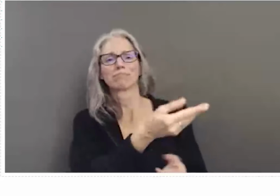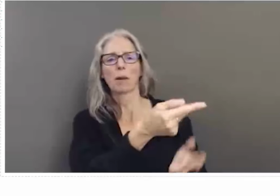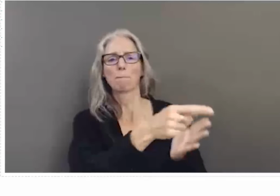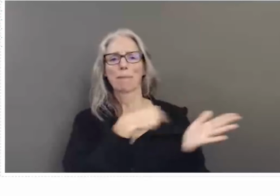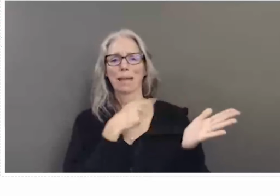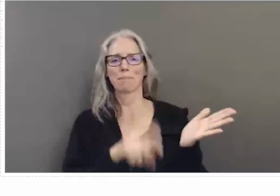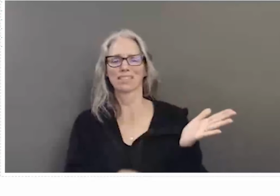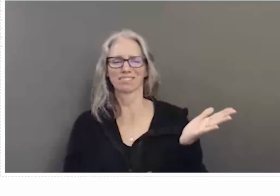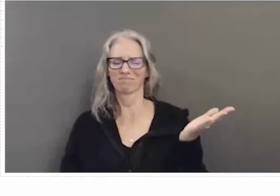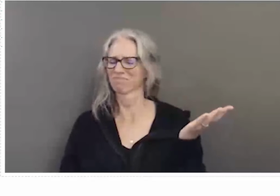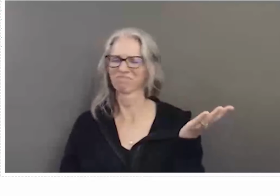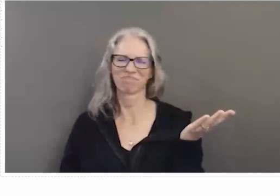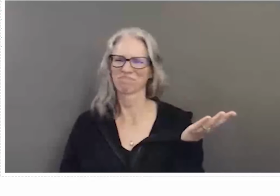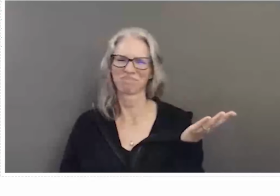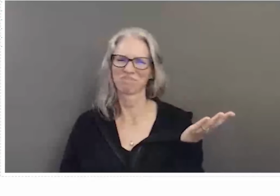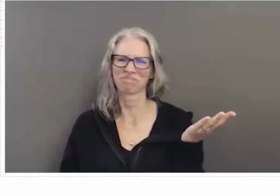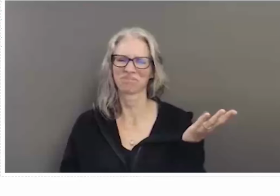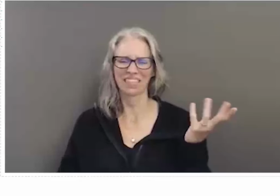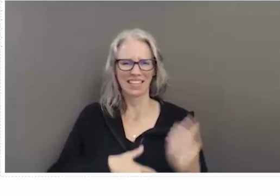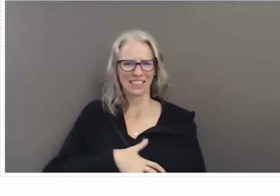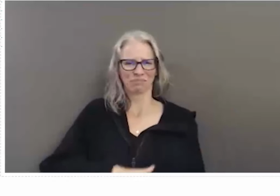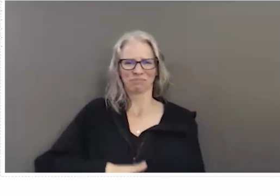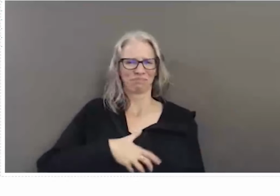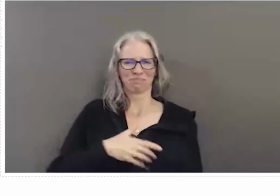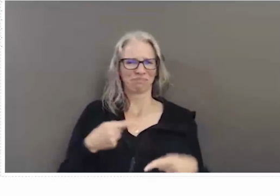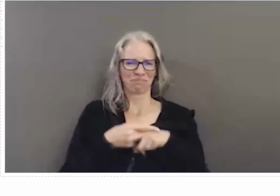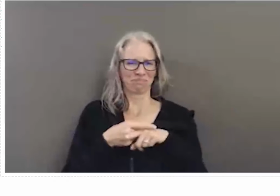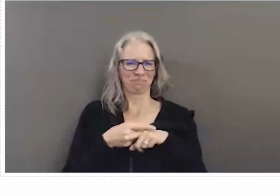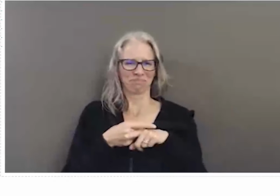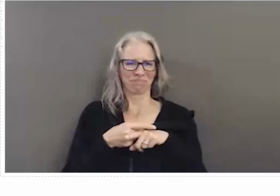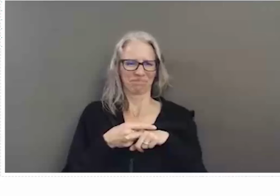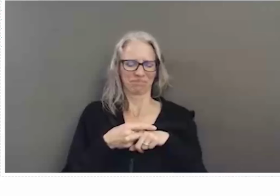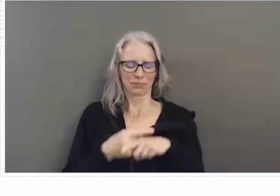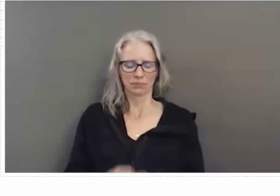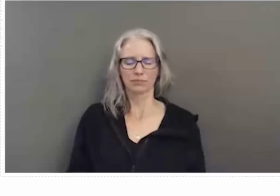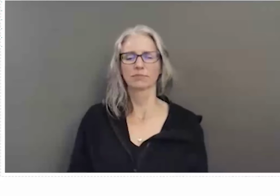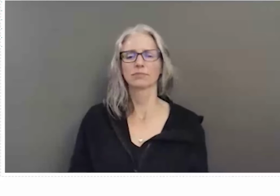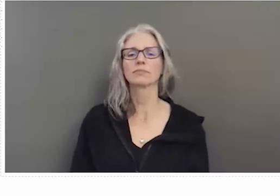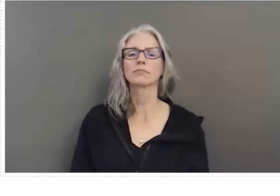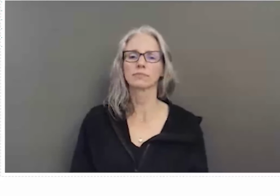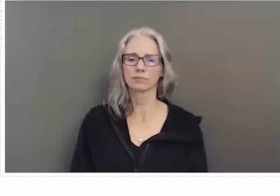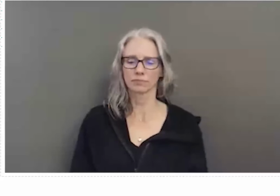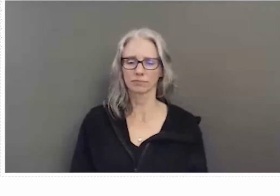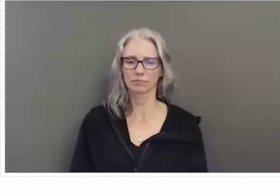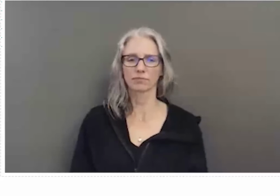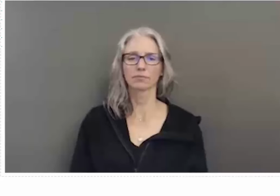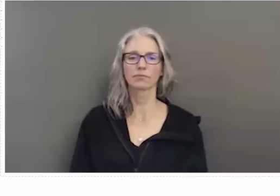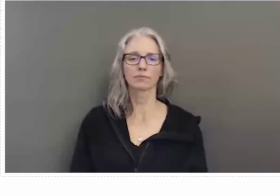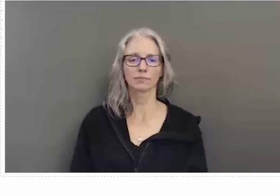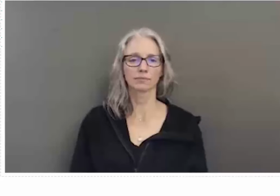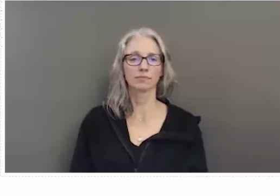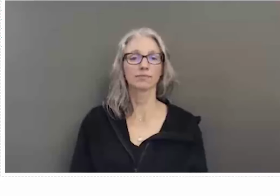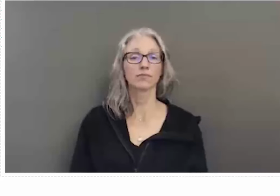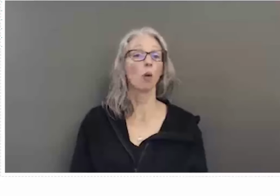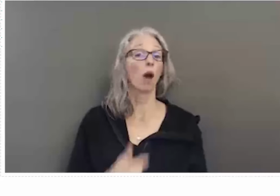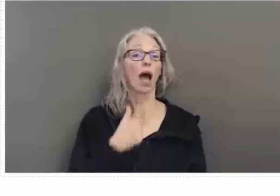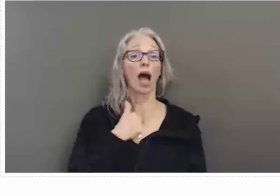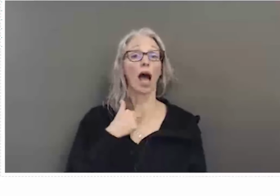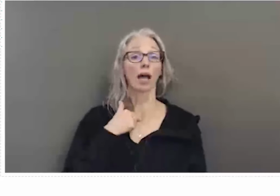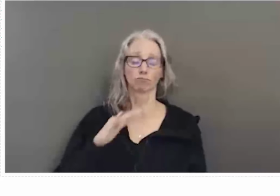Um, so a lot of this came from when I was coming up, learning the ropes. I've